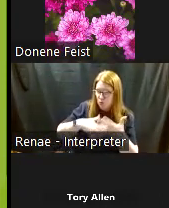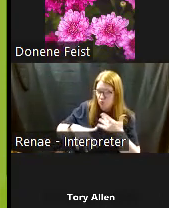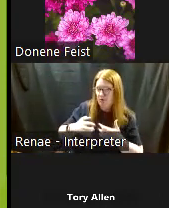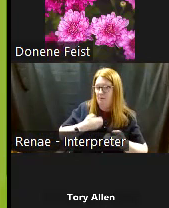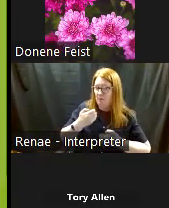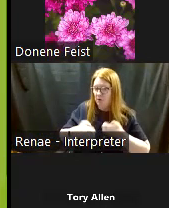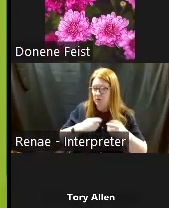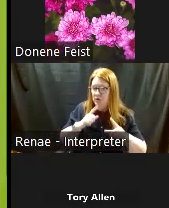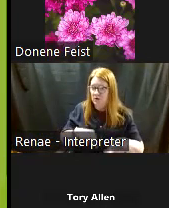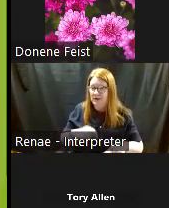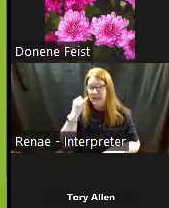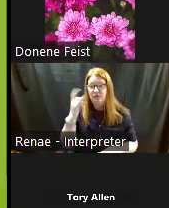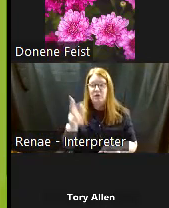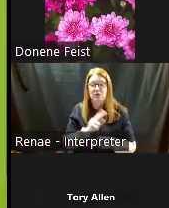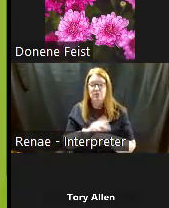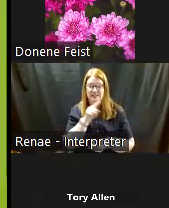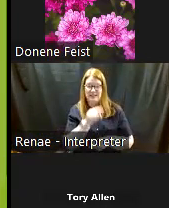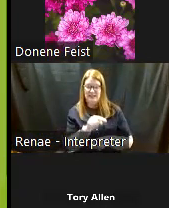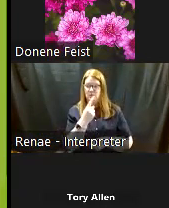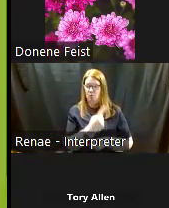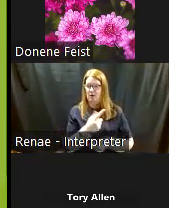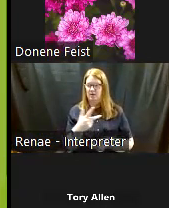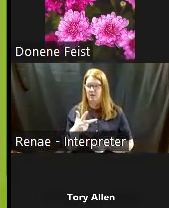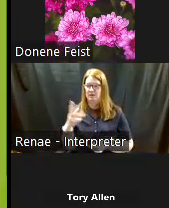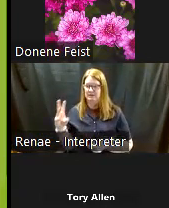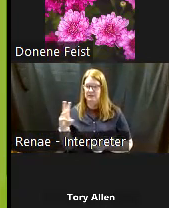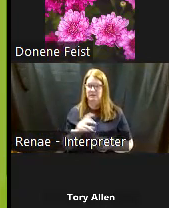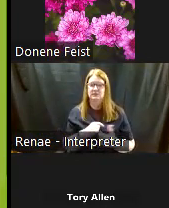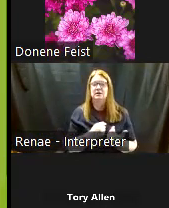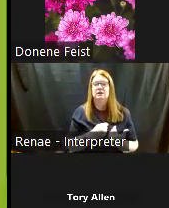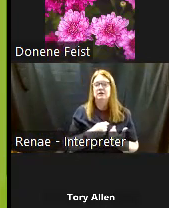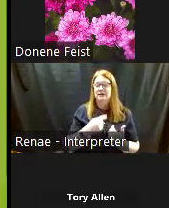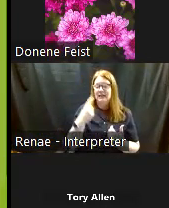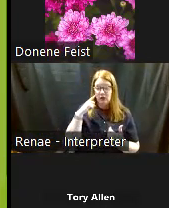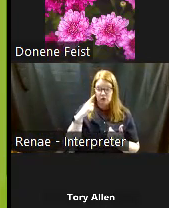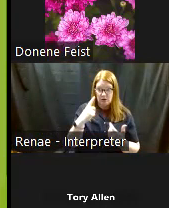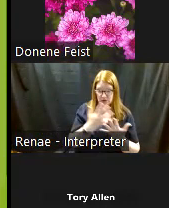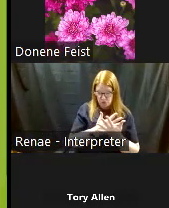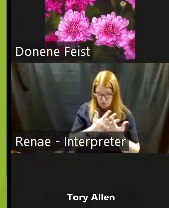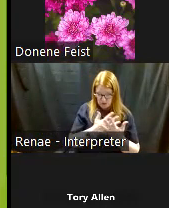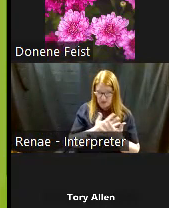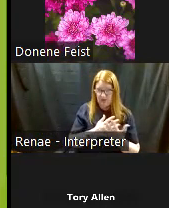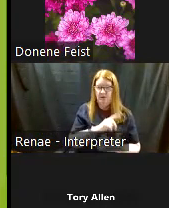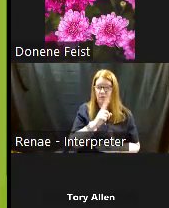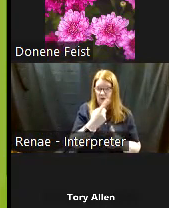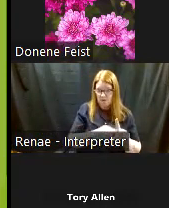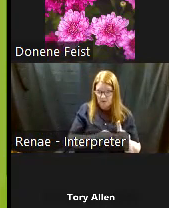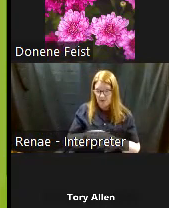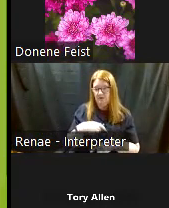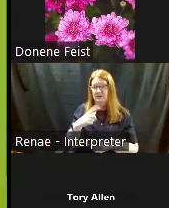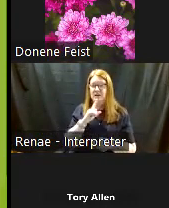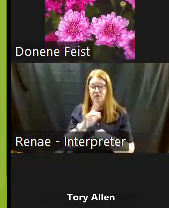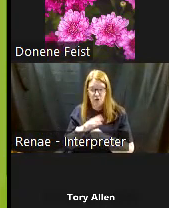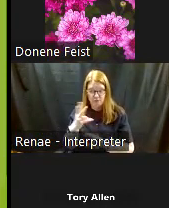we use the 1-3-6 models. So we want to screen hearing levels by 1 month, we diagnose and confirm hearing levels by 3